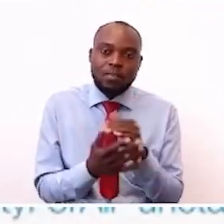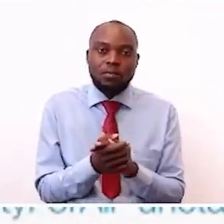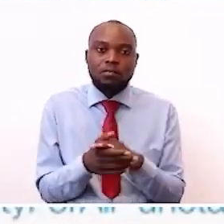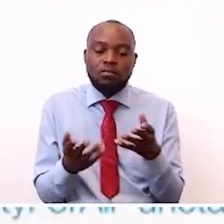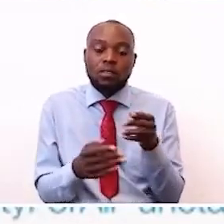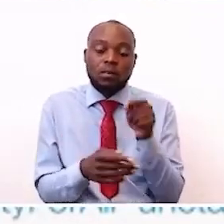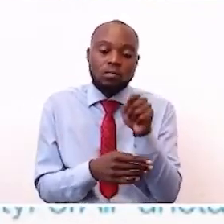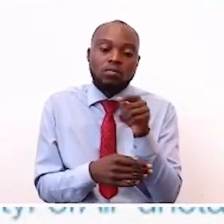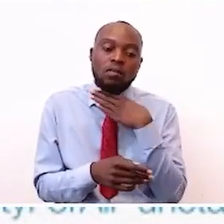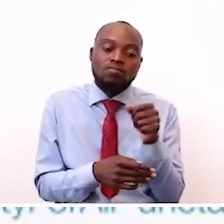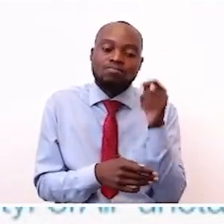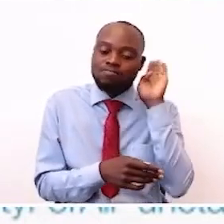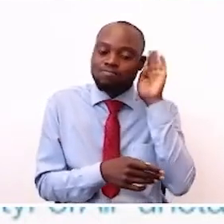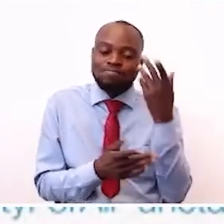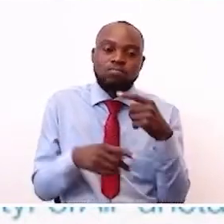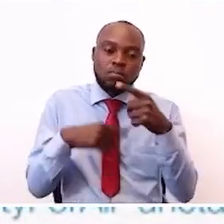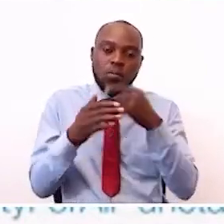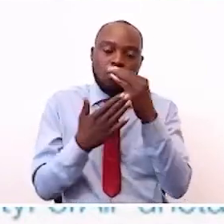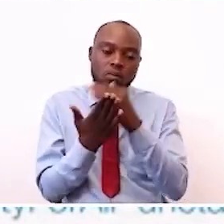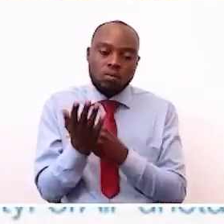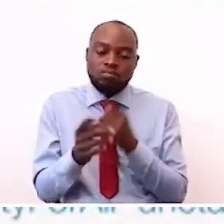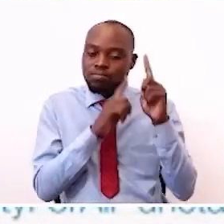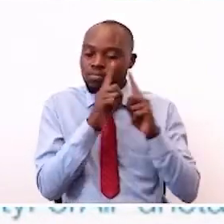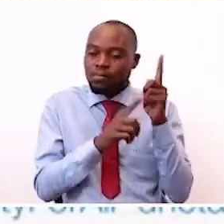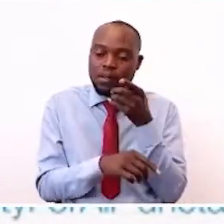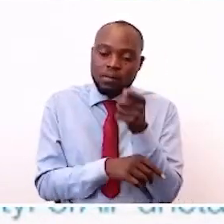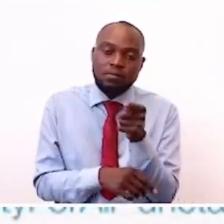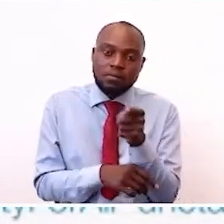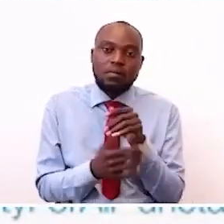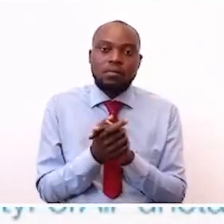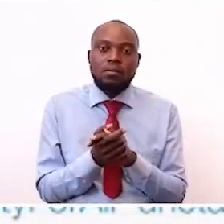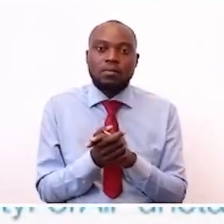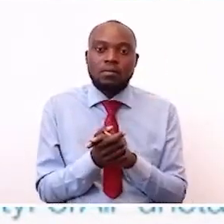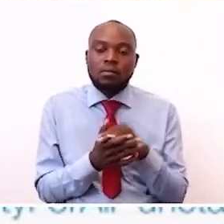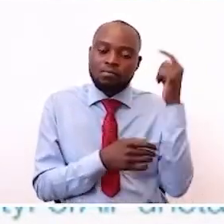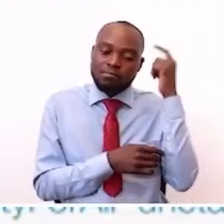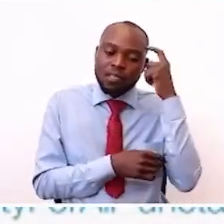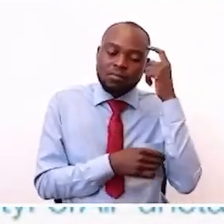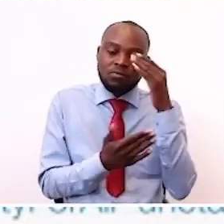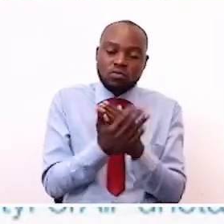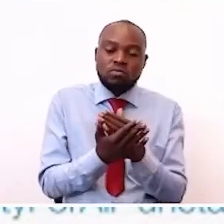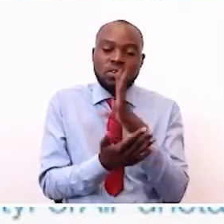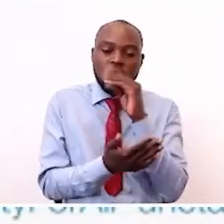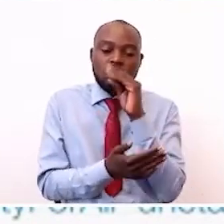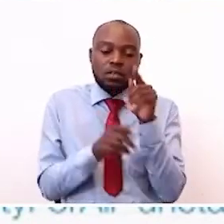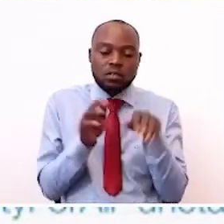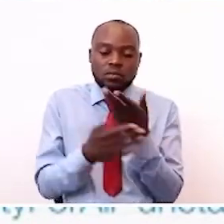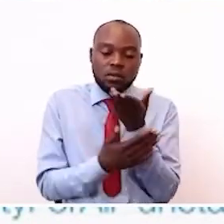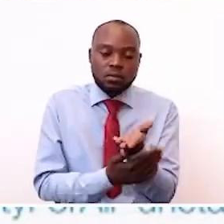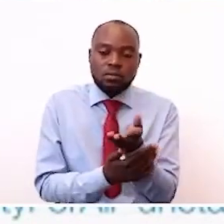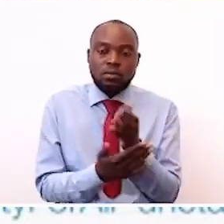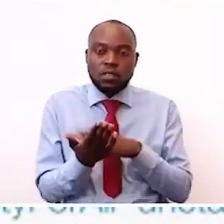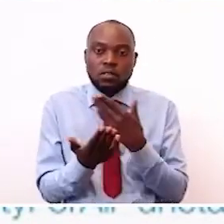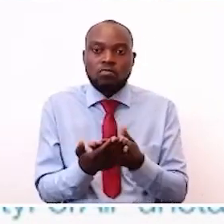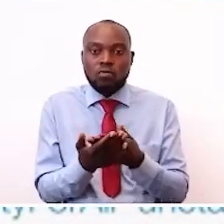longer transformational program. And I think this is the moment to start talking about those things, because as